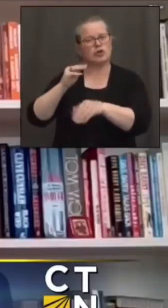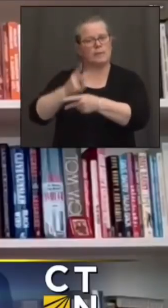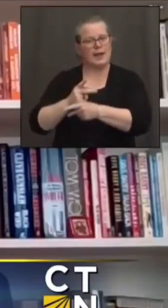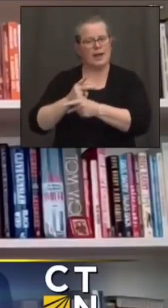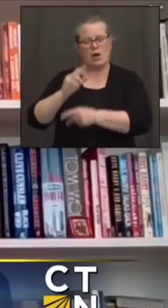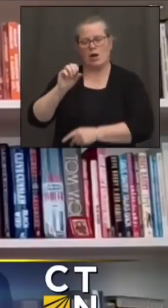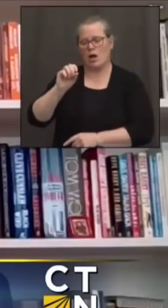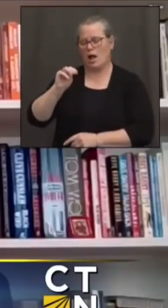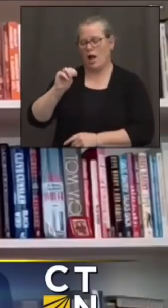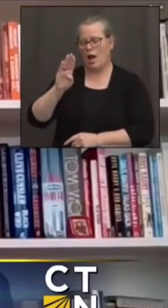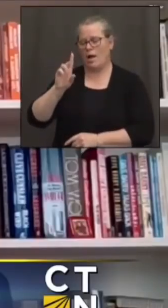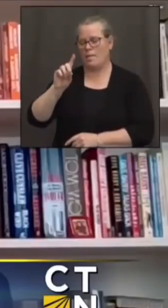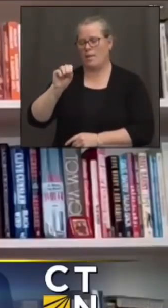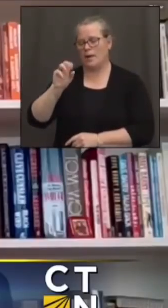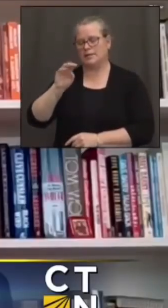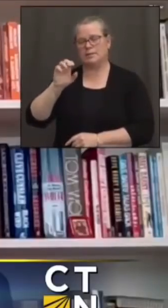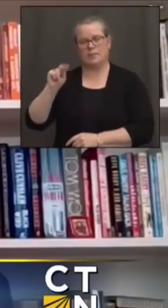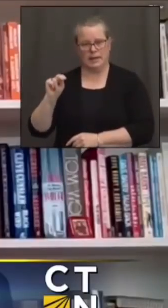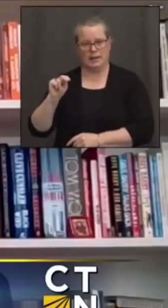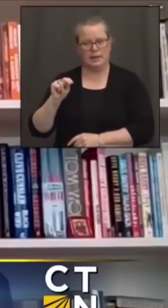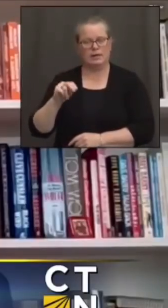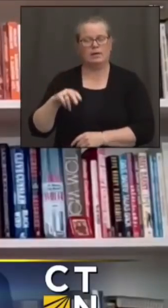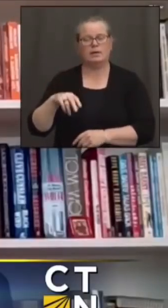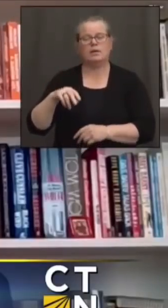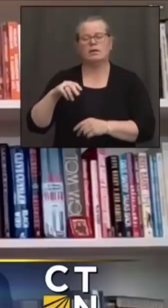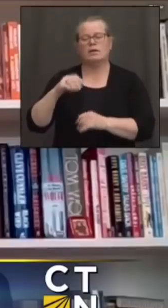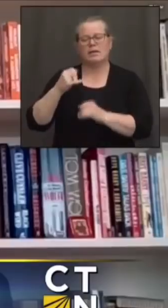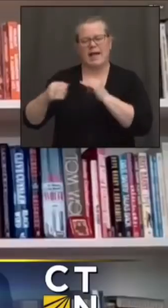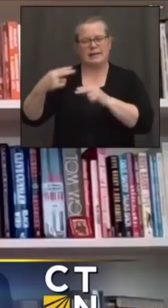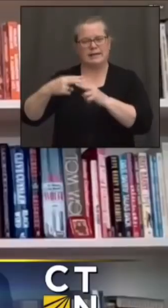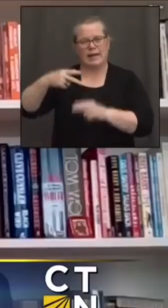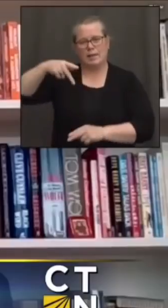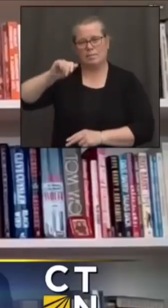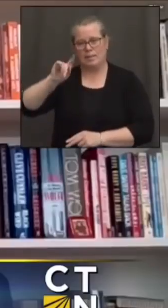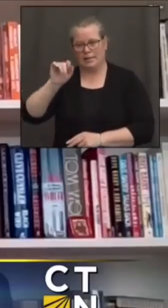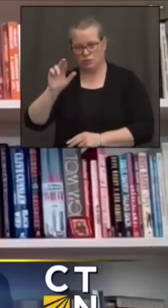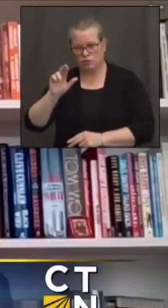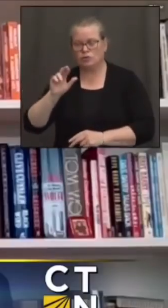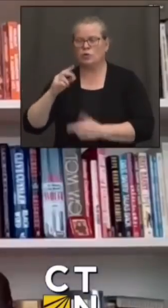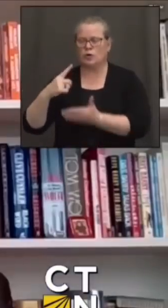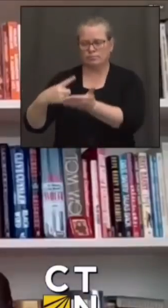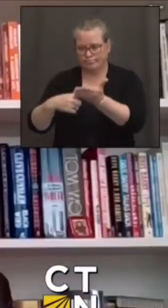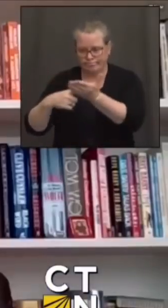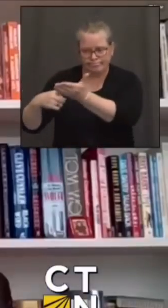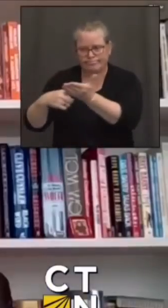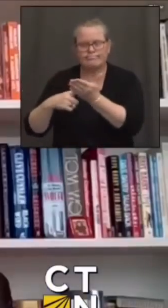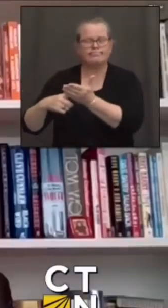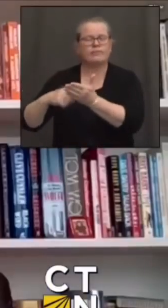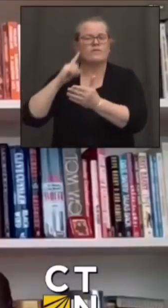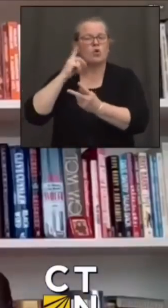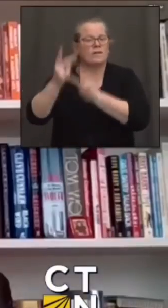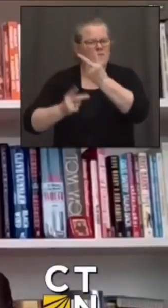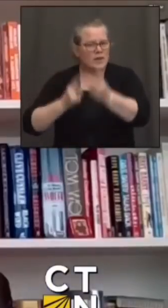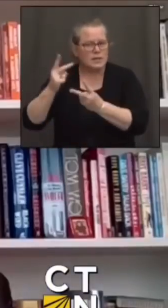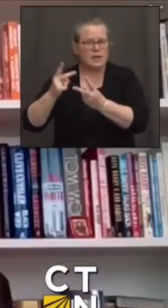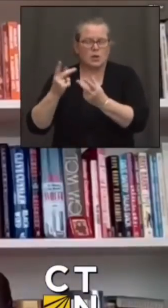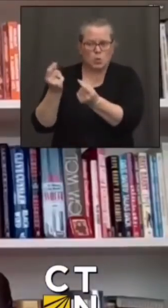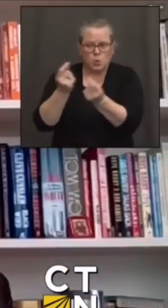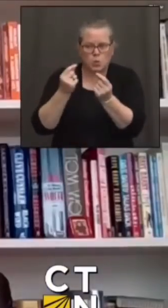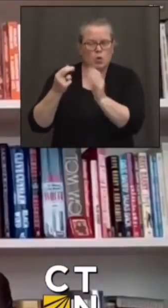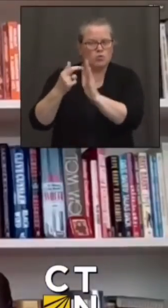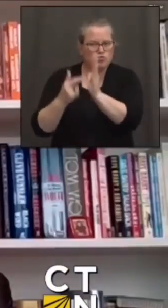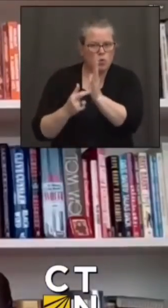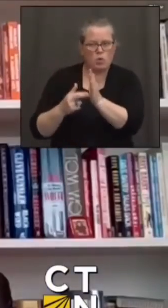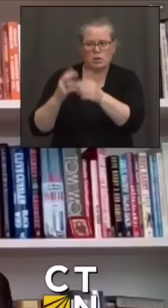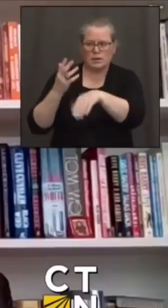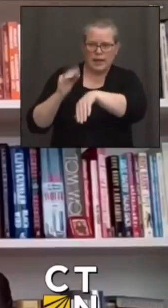to make sure that all of the facilities know what the guidance is around visitation with vaccines,